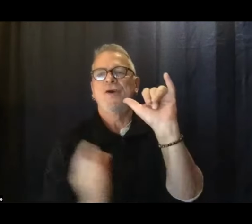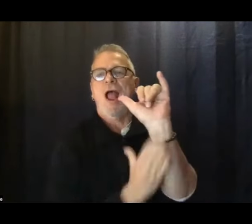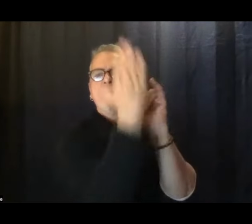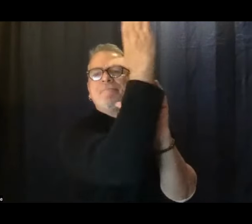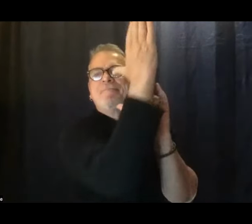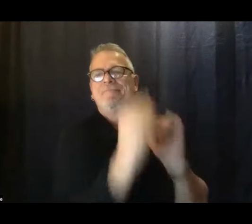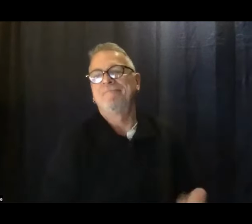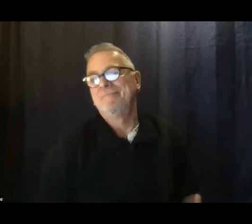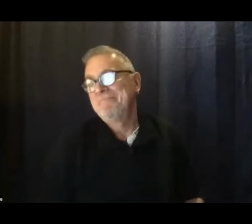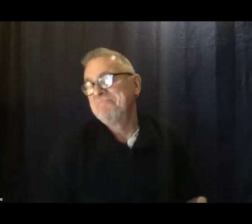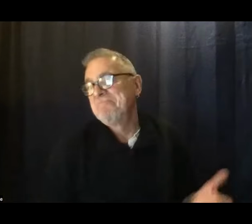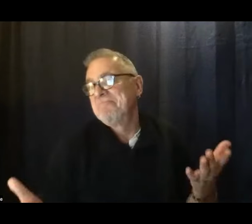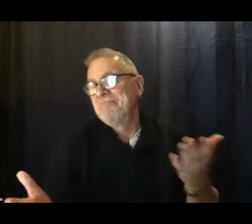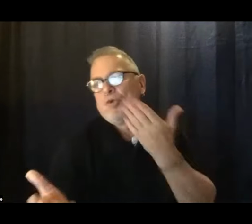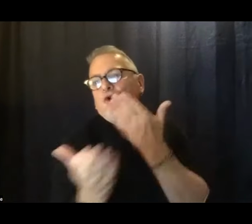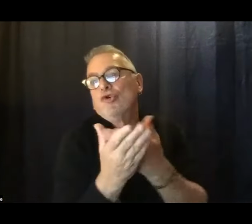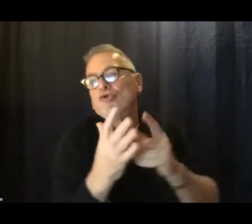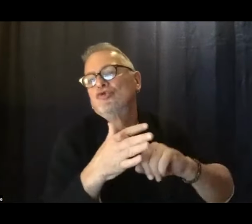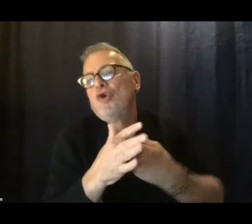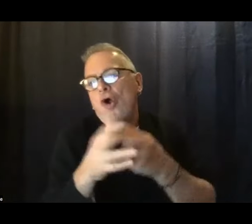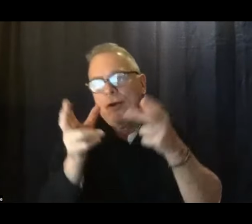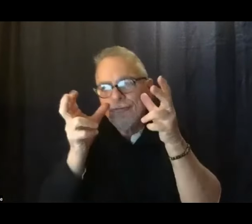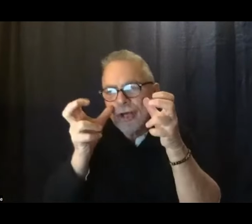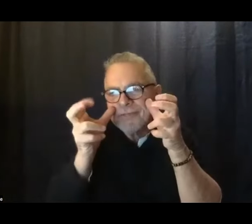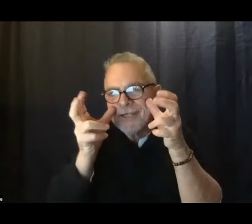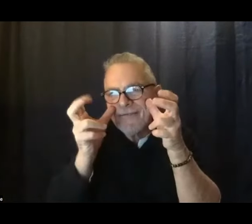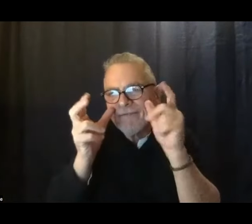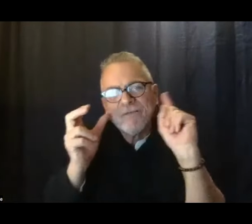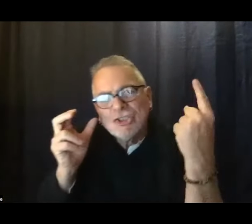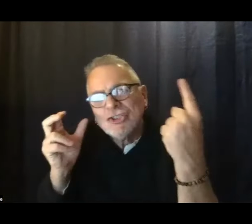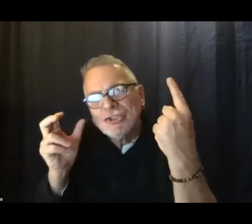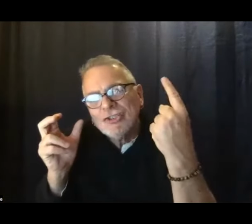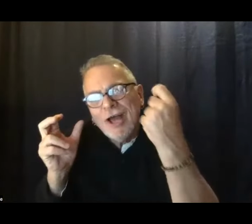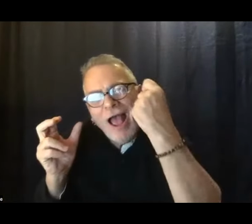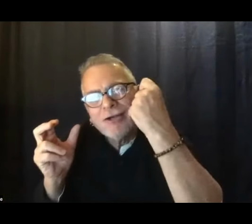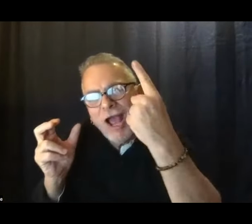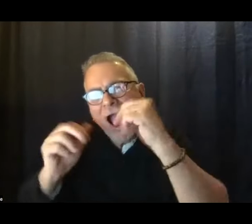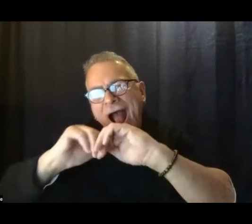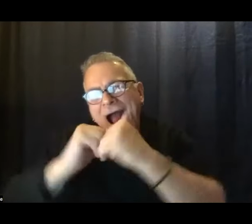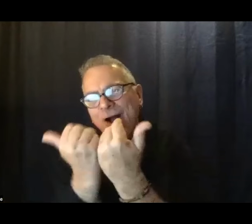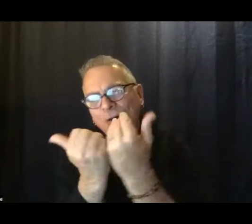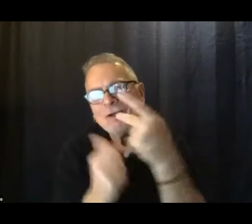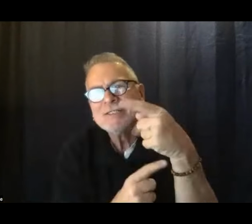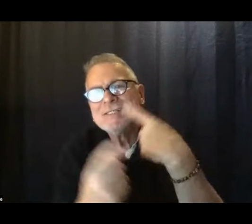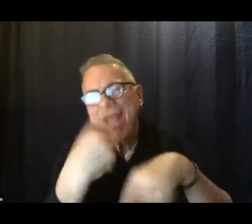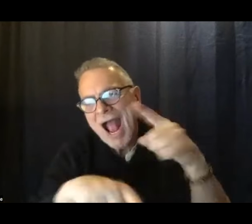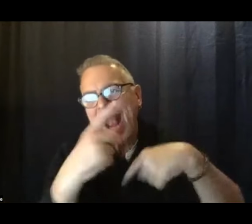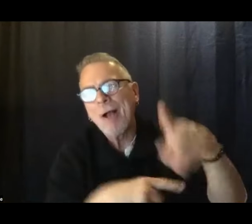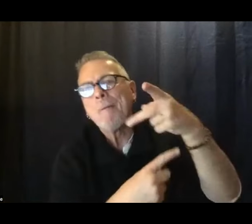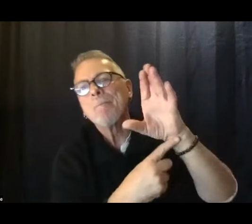a movement, and the Y, which is another up. So that's a good starting spot. It's just